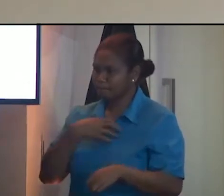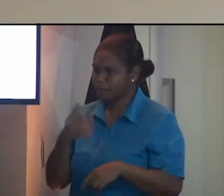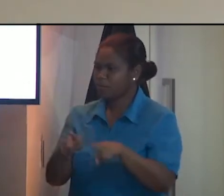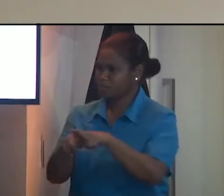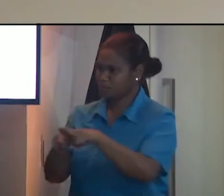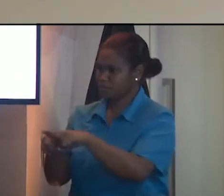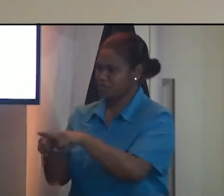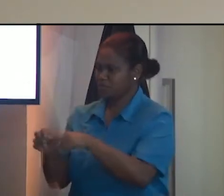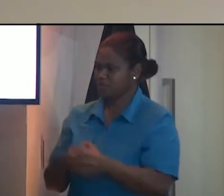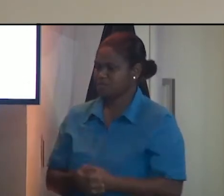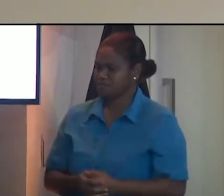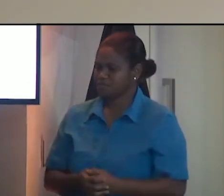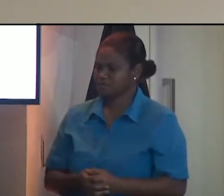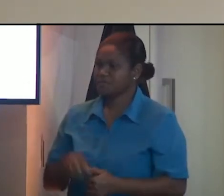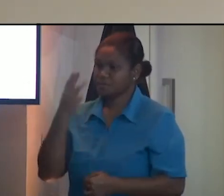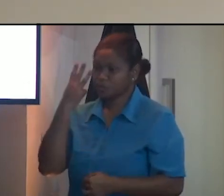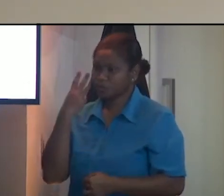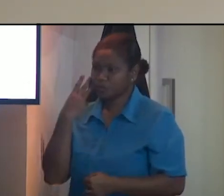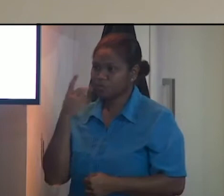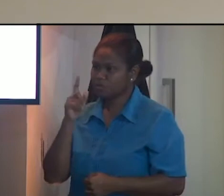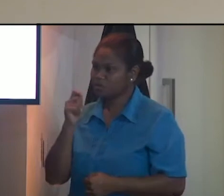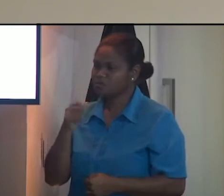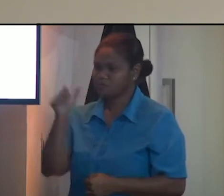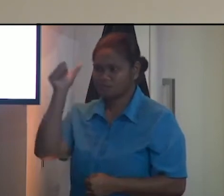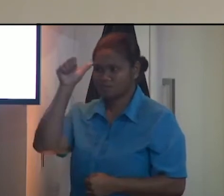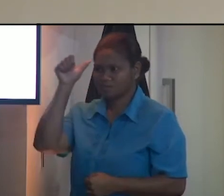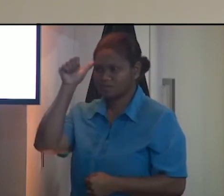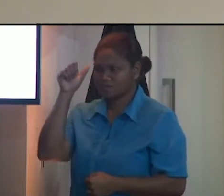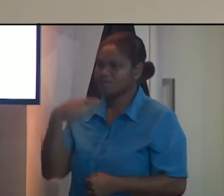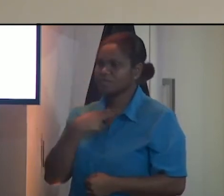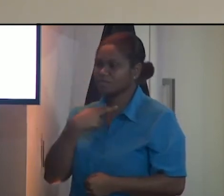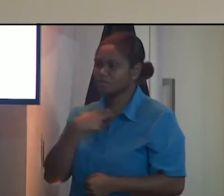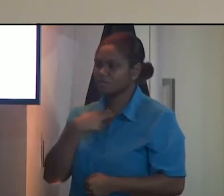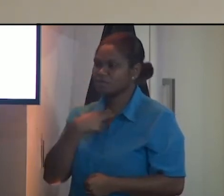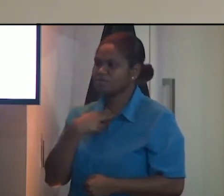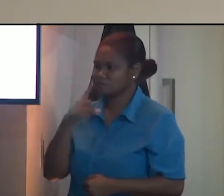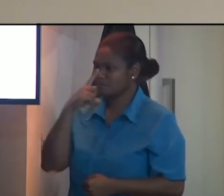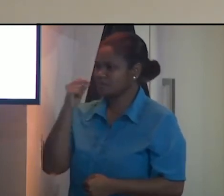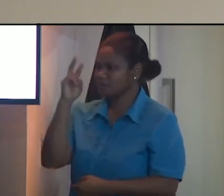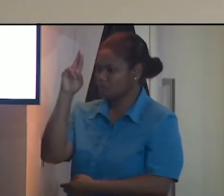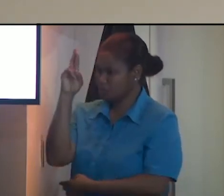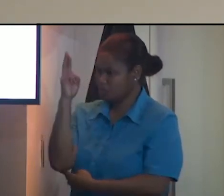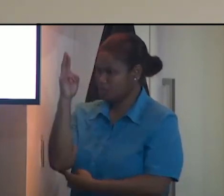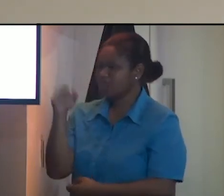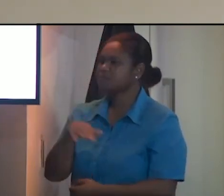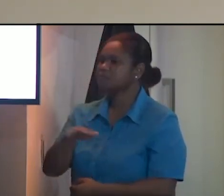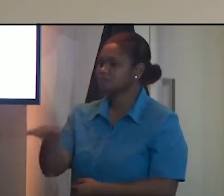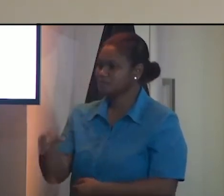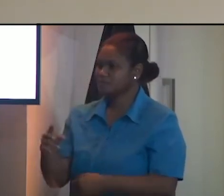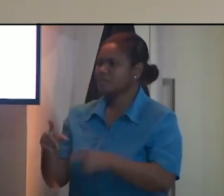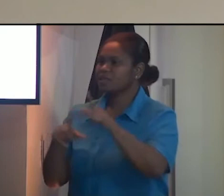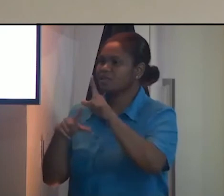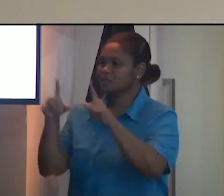women are also know that they are being heard, their voices are being heard in the parliament or at the other levels of government. So